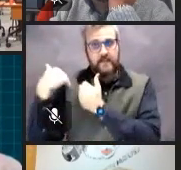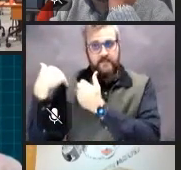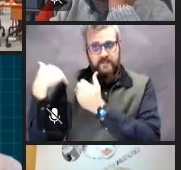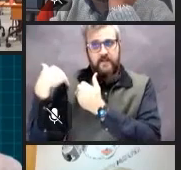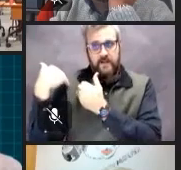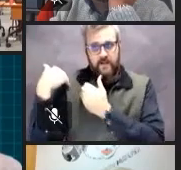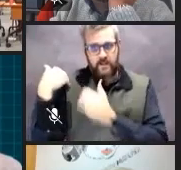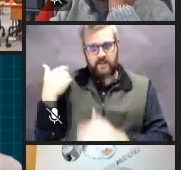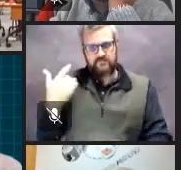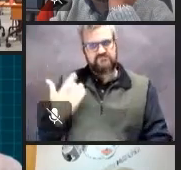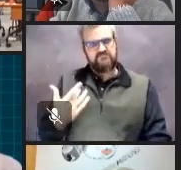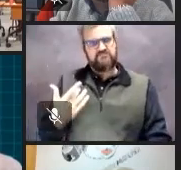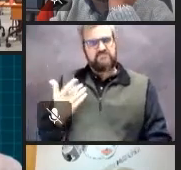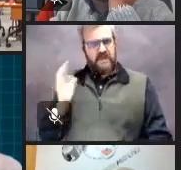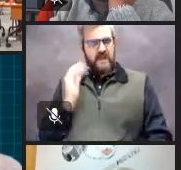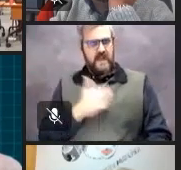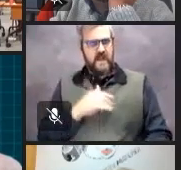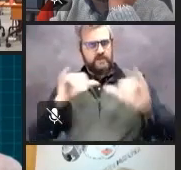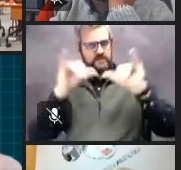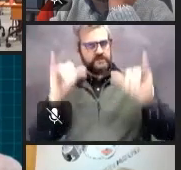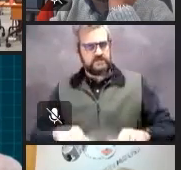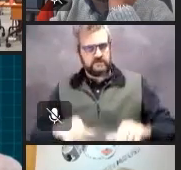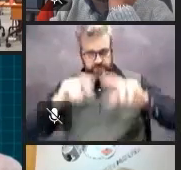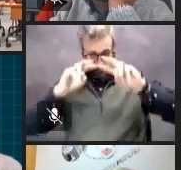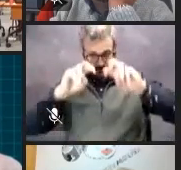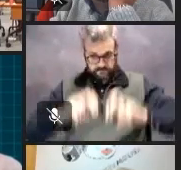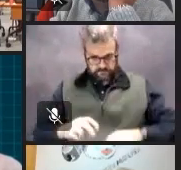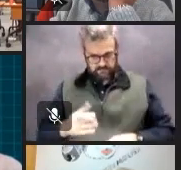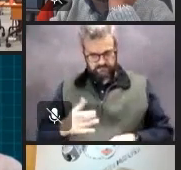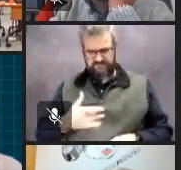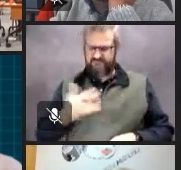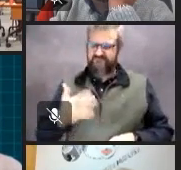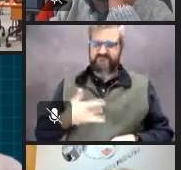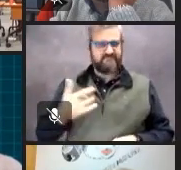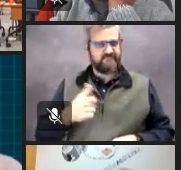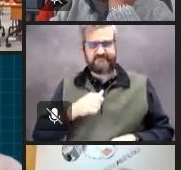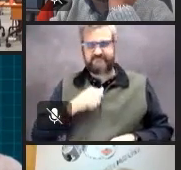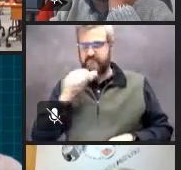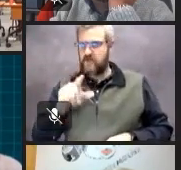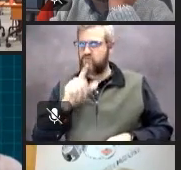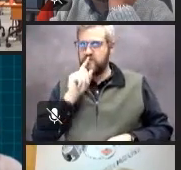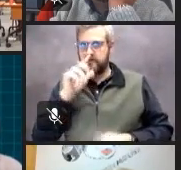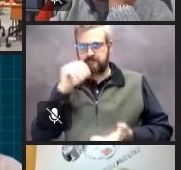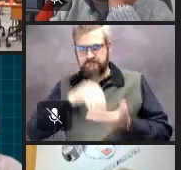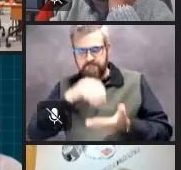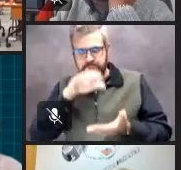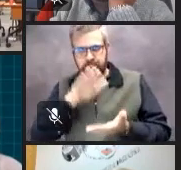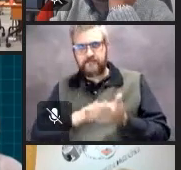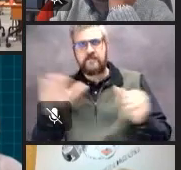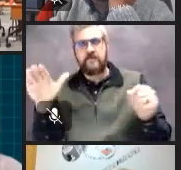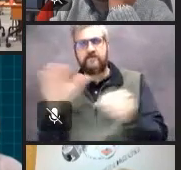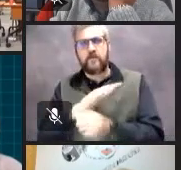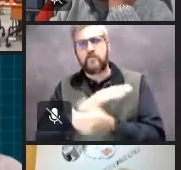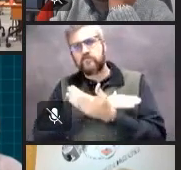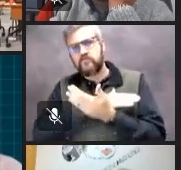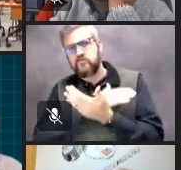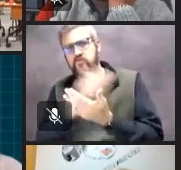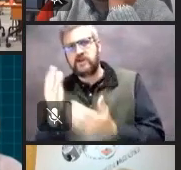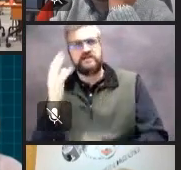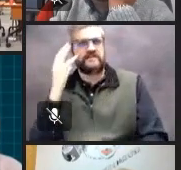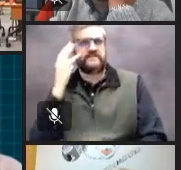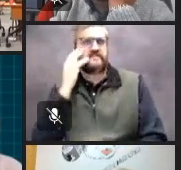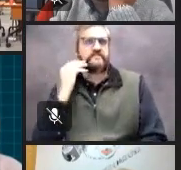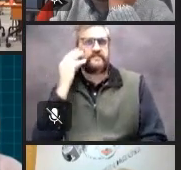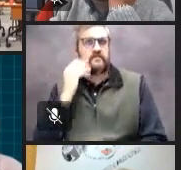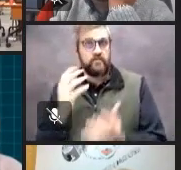that our systems of assessment didn't capture well the full range of experiences that people wanted for